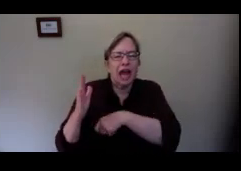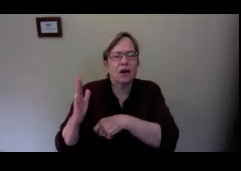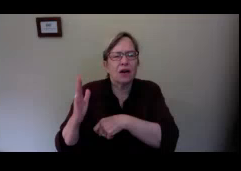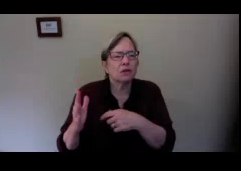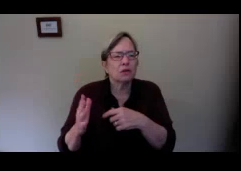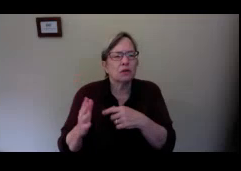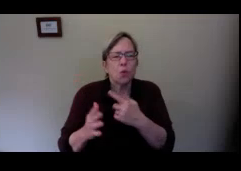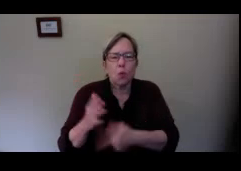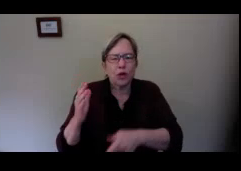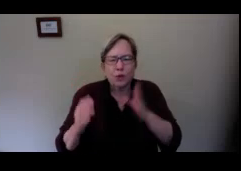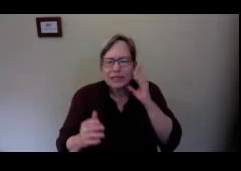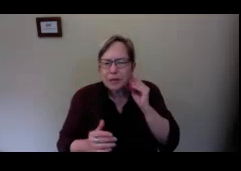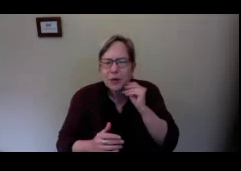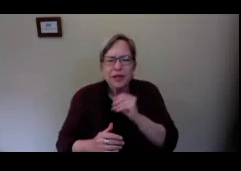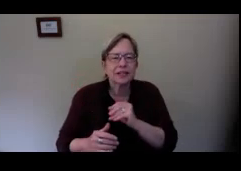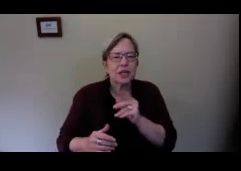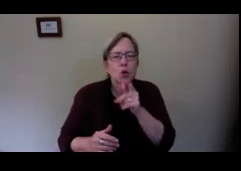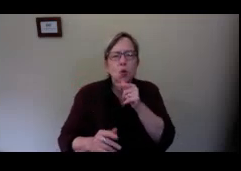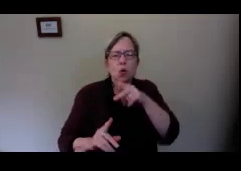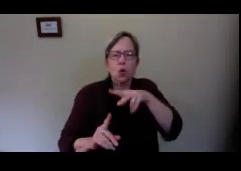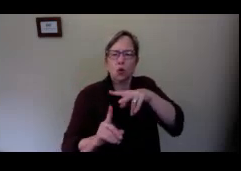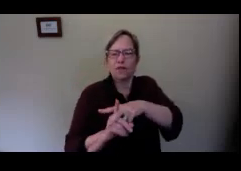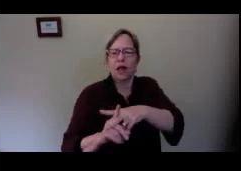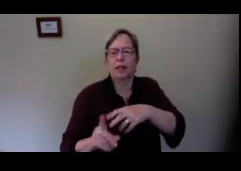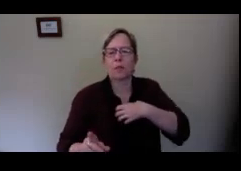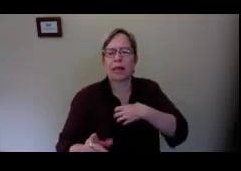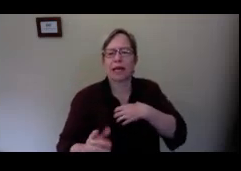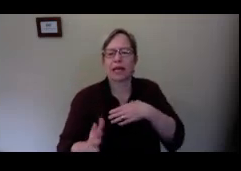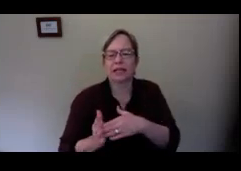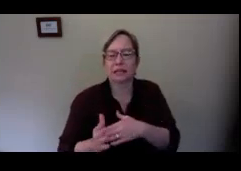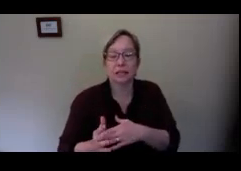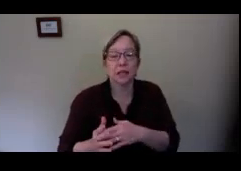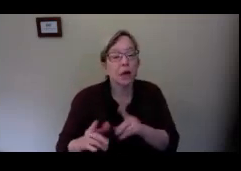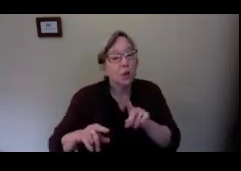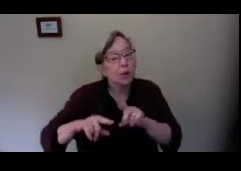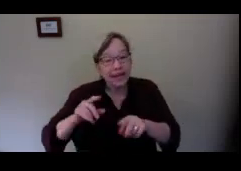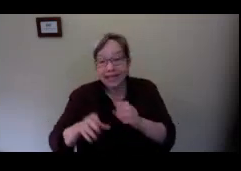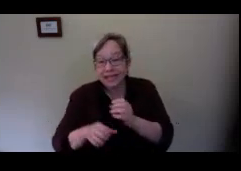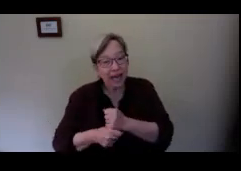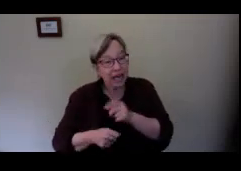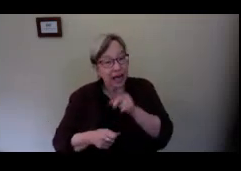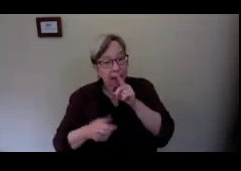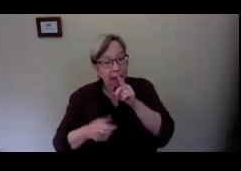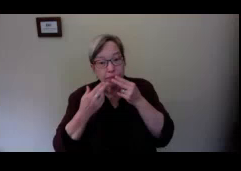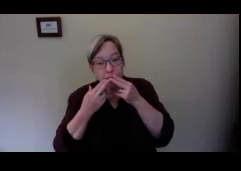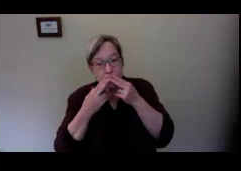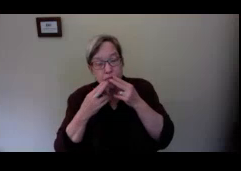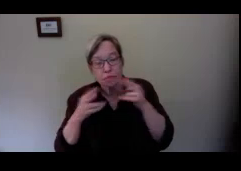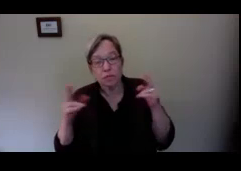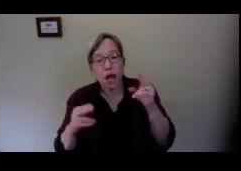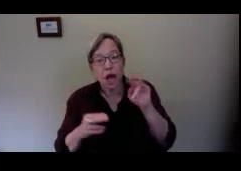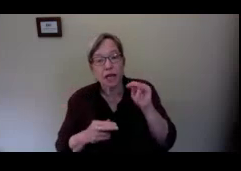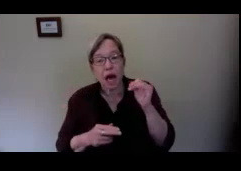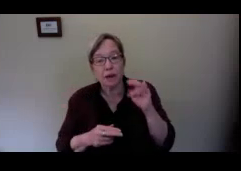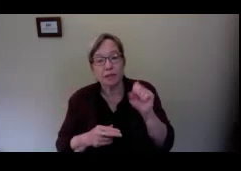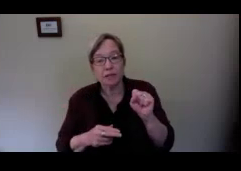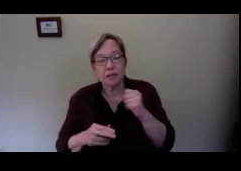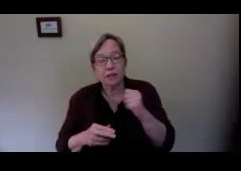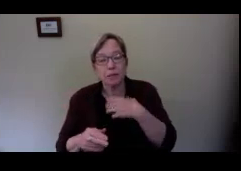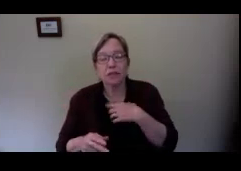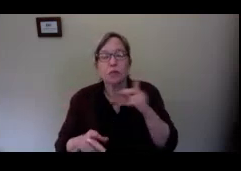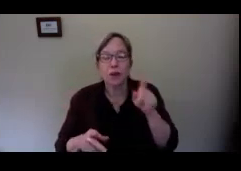you are filing the complaint against. We cannot take anonymous complaints. So we need to have a complainant and who you are filing